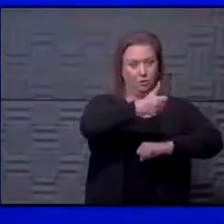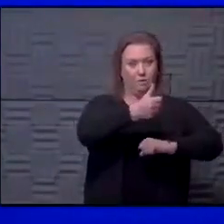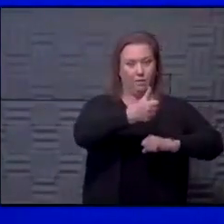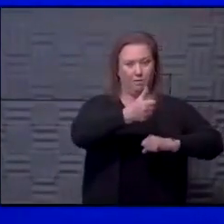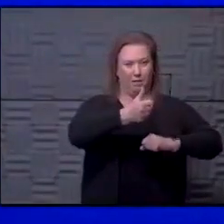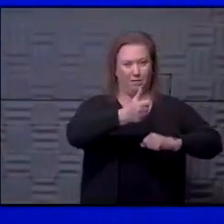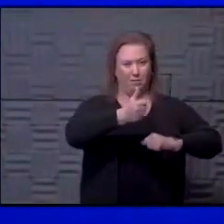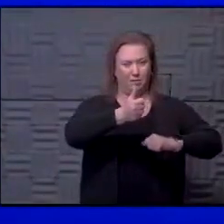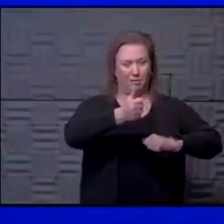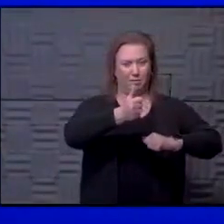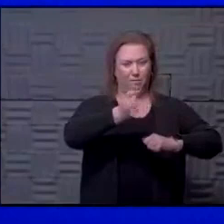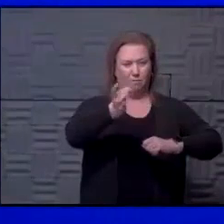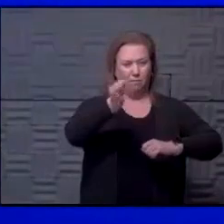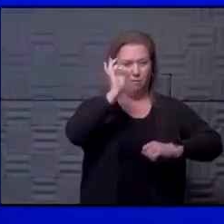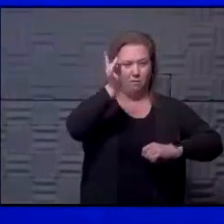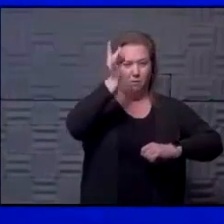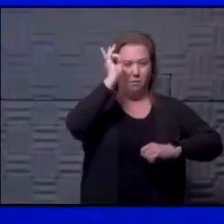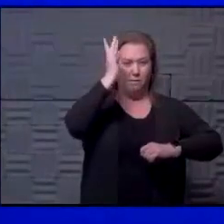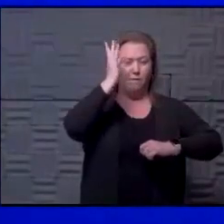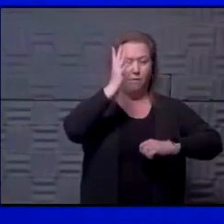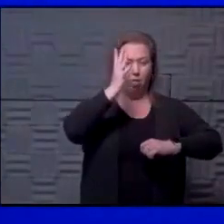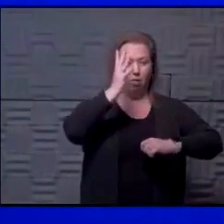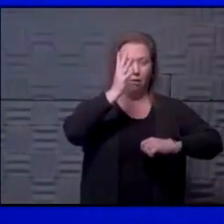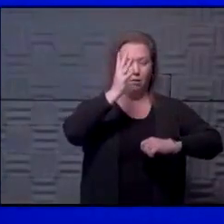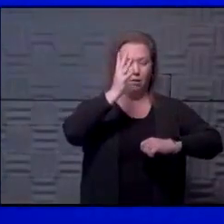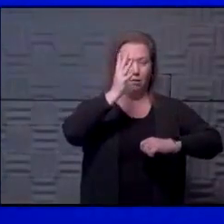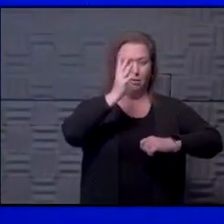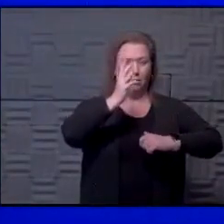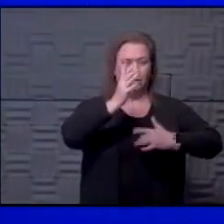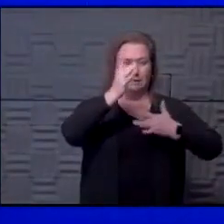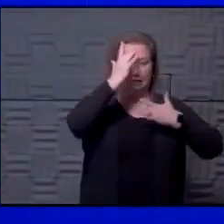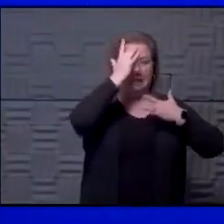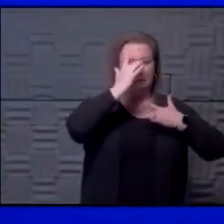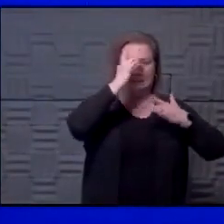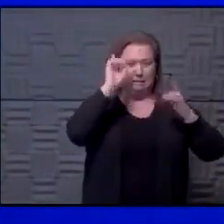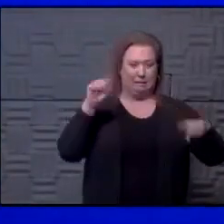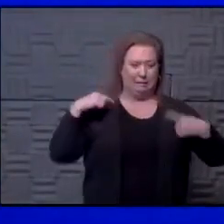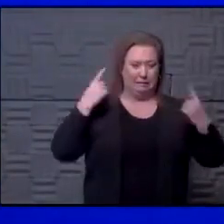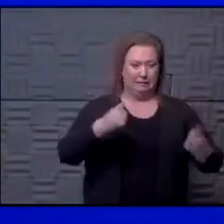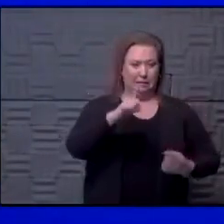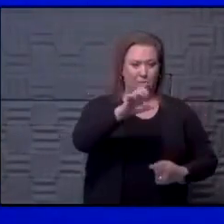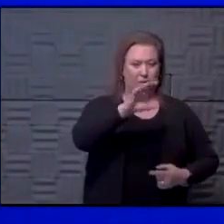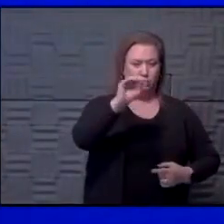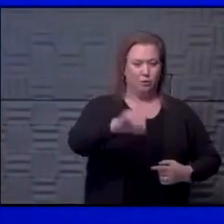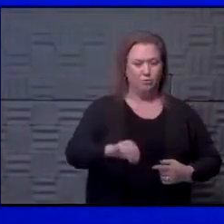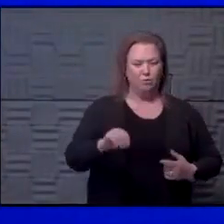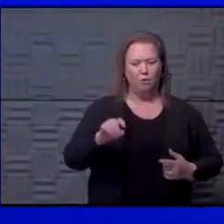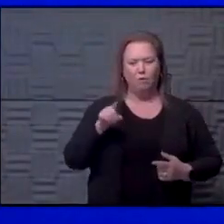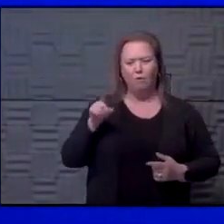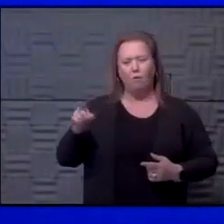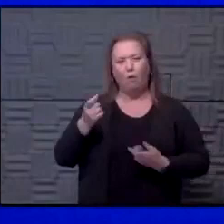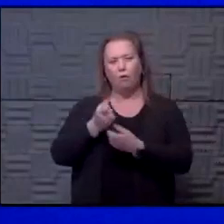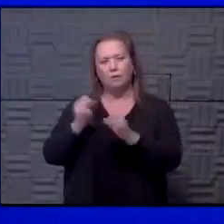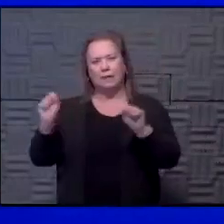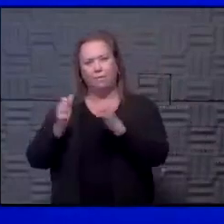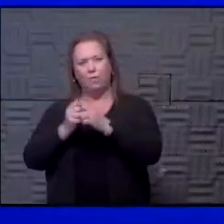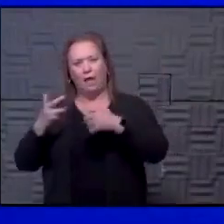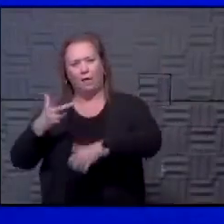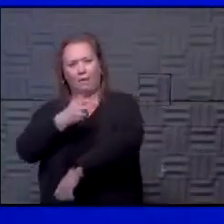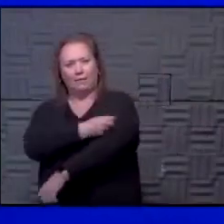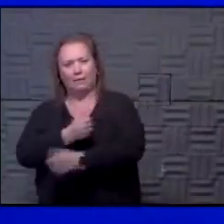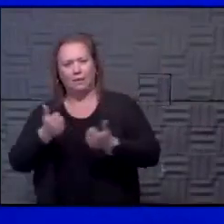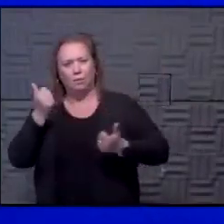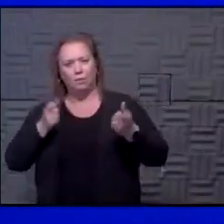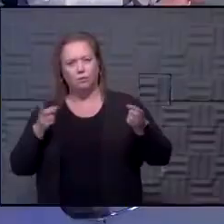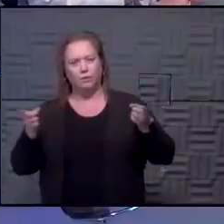greatest infectious threat to mankind in over 100 years? Or are you safer without a vaccine? And